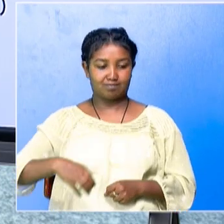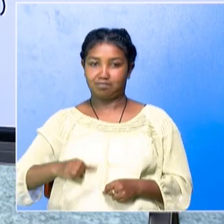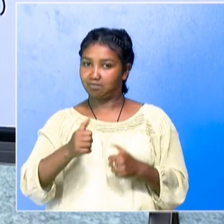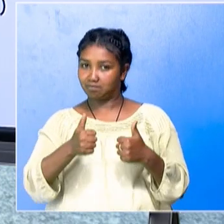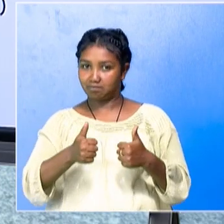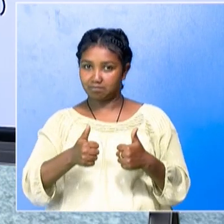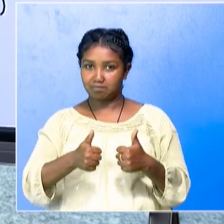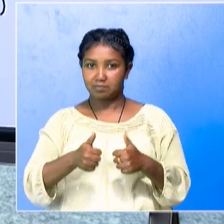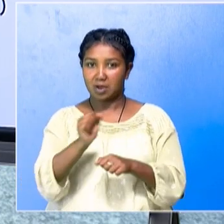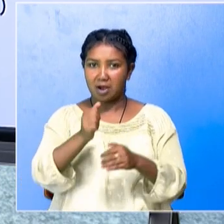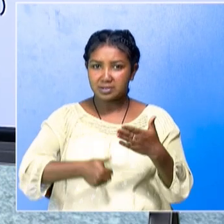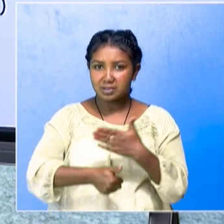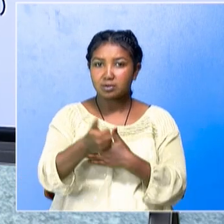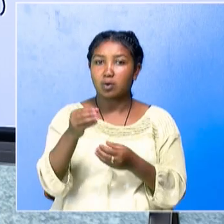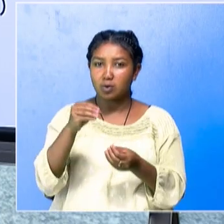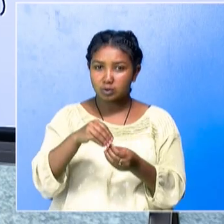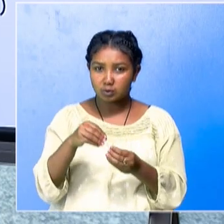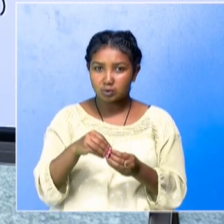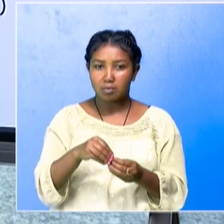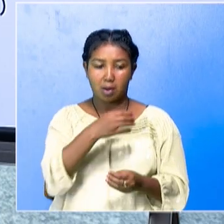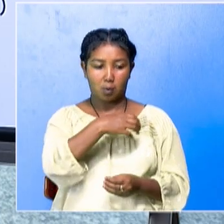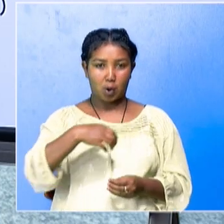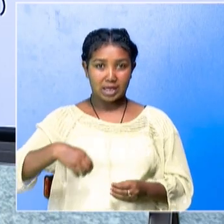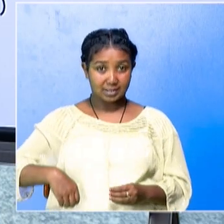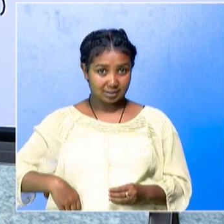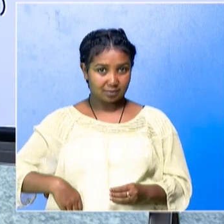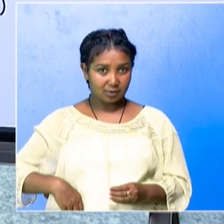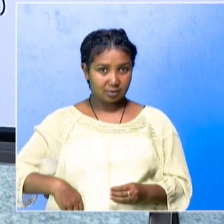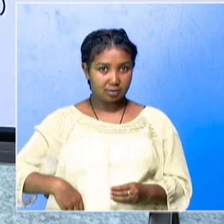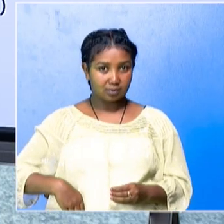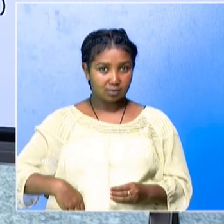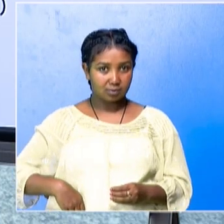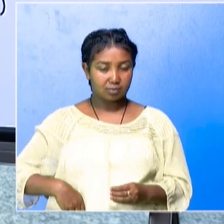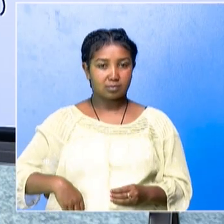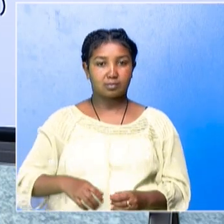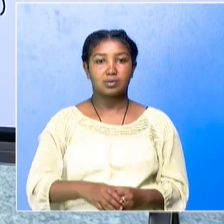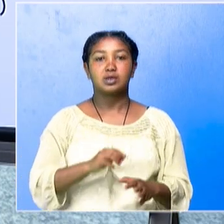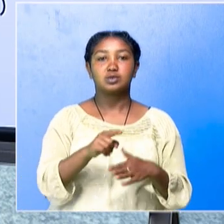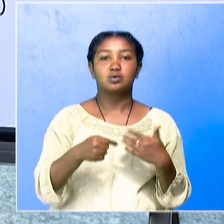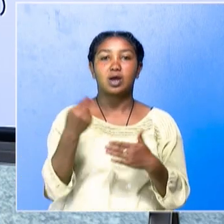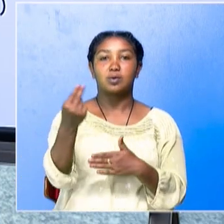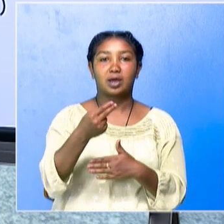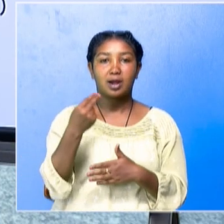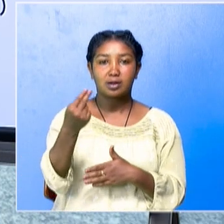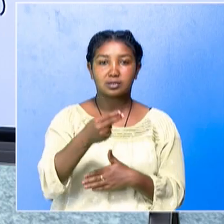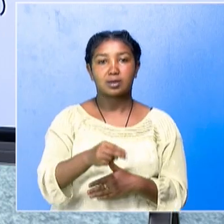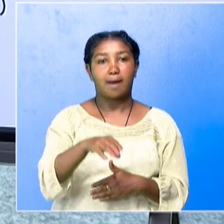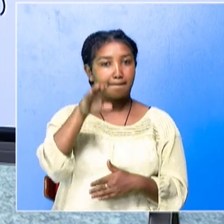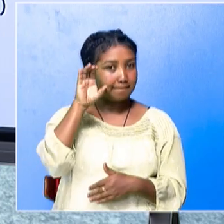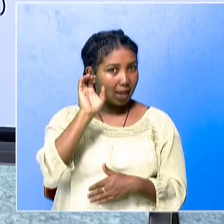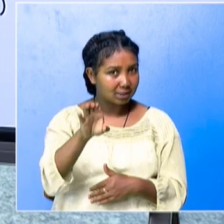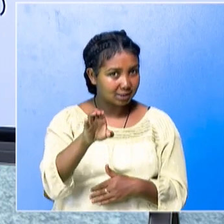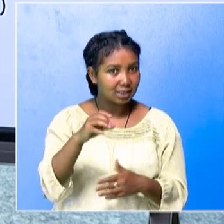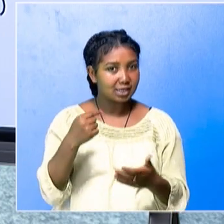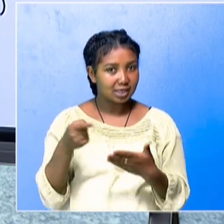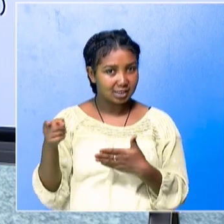in the car from car accident also by wearing seat belt in the car. So we can use must.